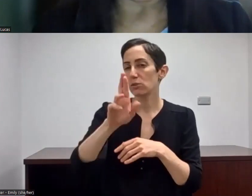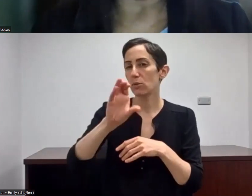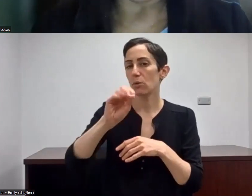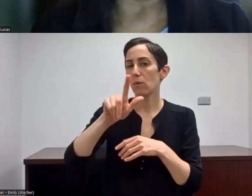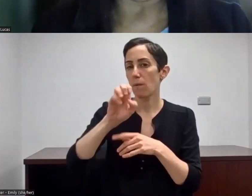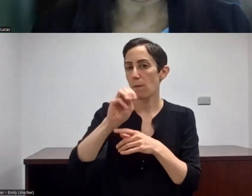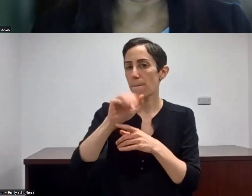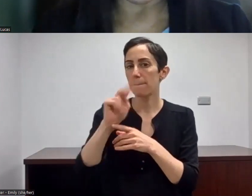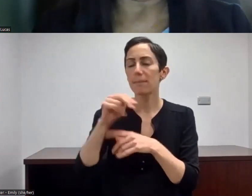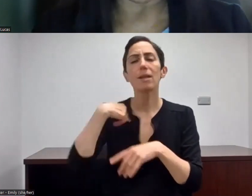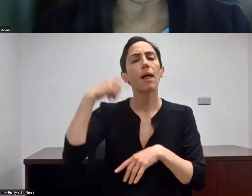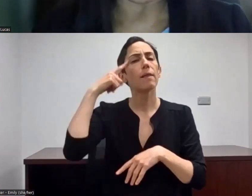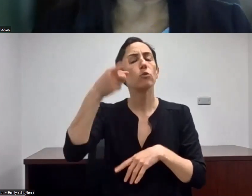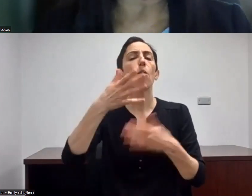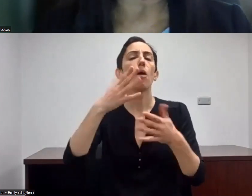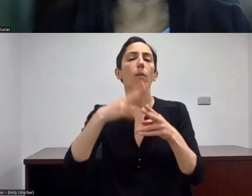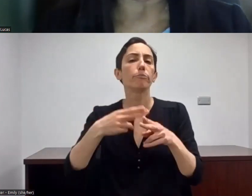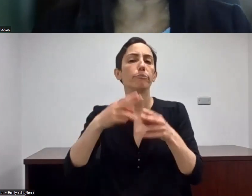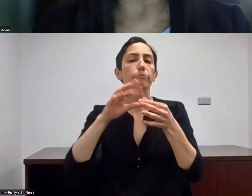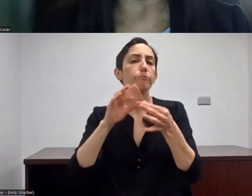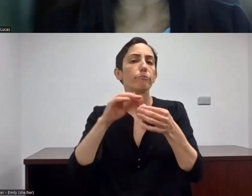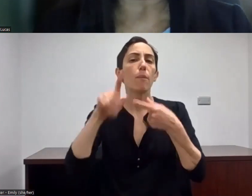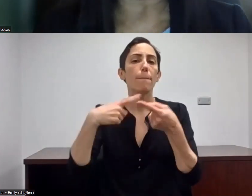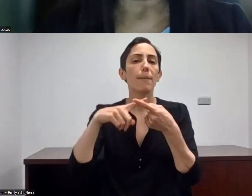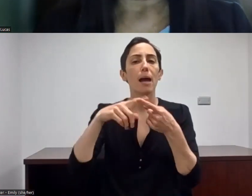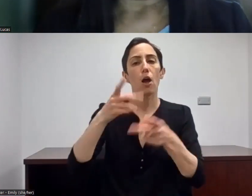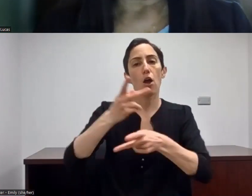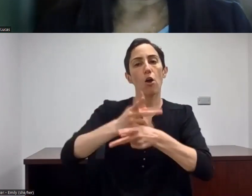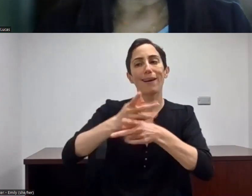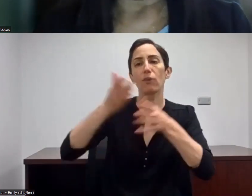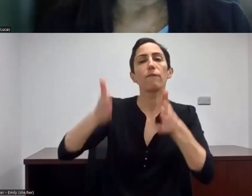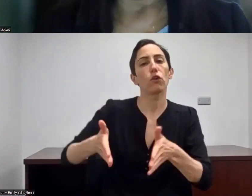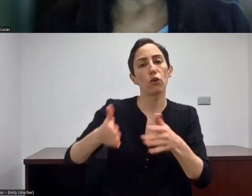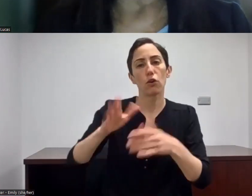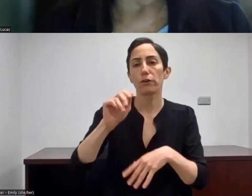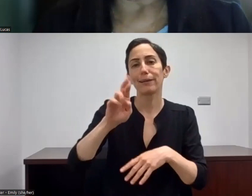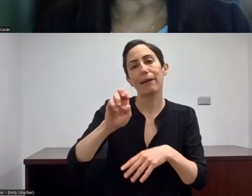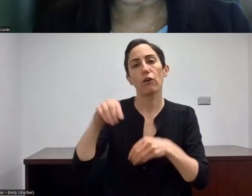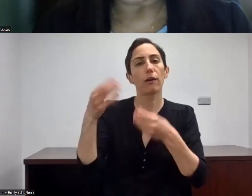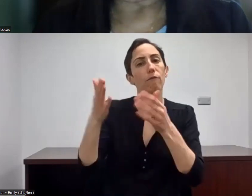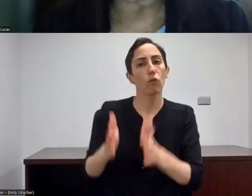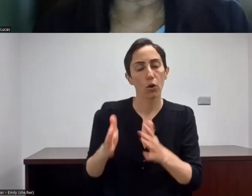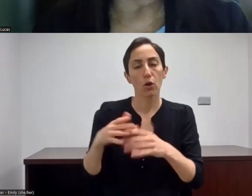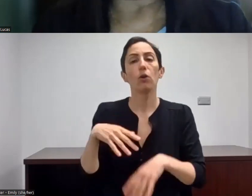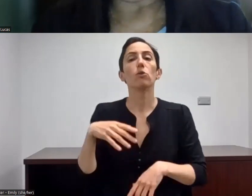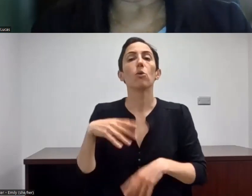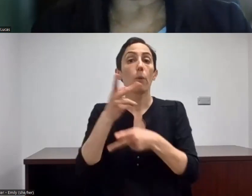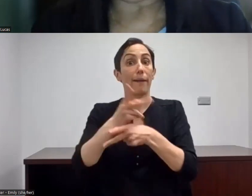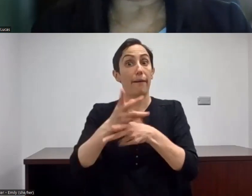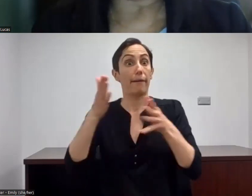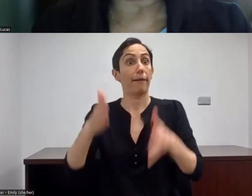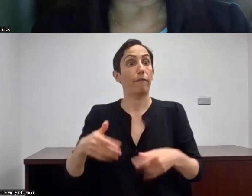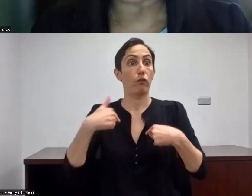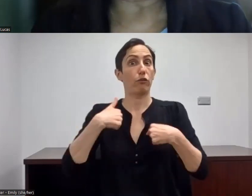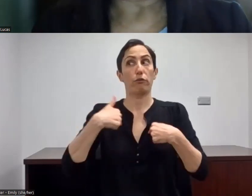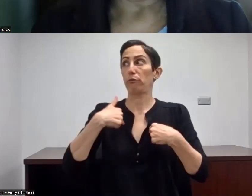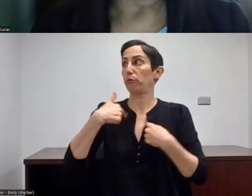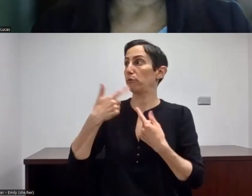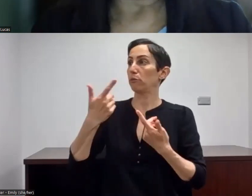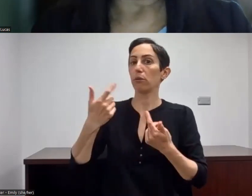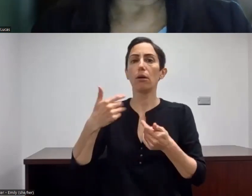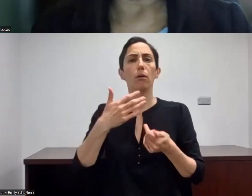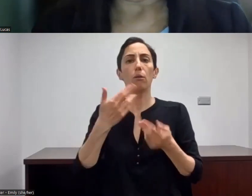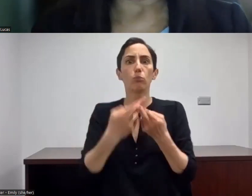little bit about caregivers. And so as a caregiver, what resources and supports are available for me?